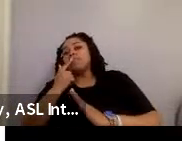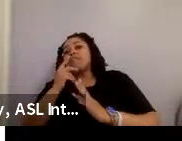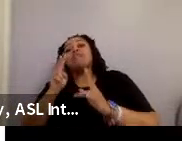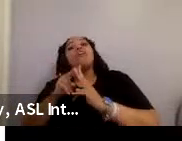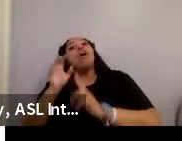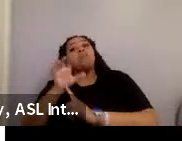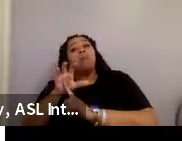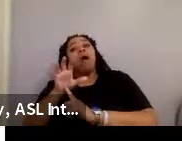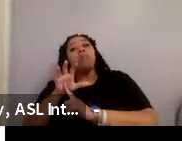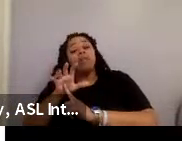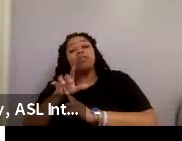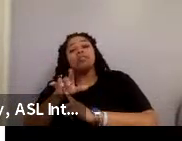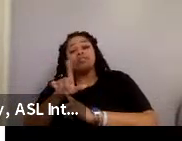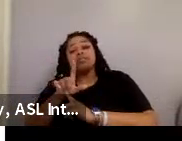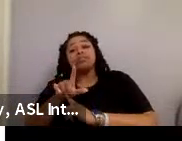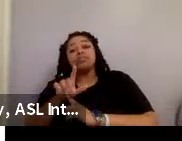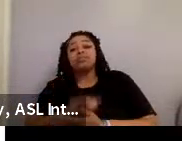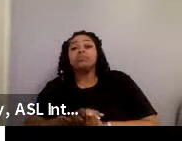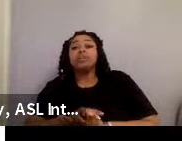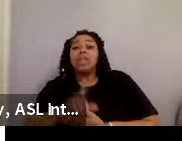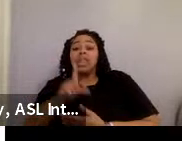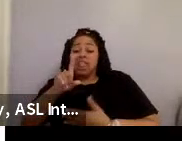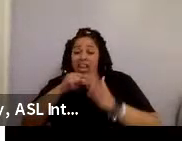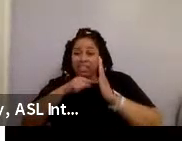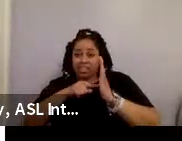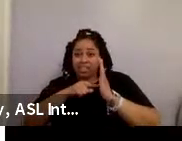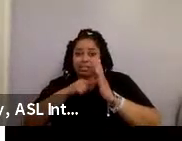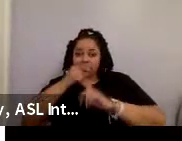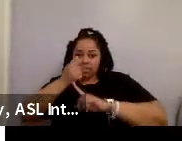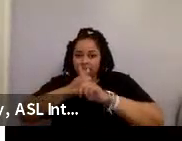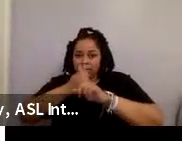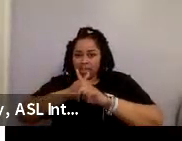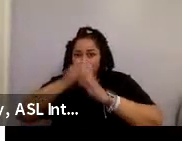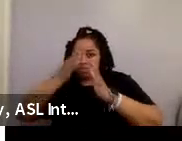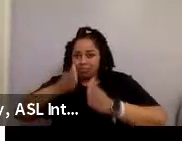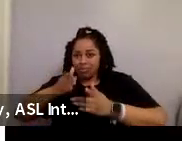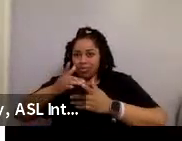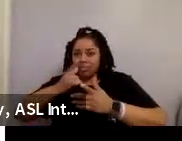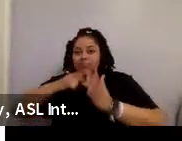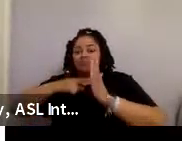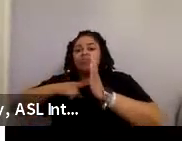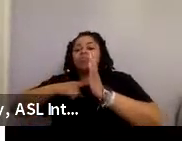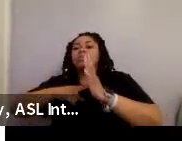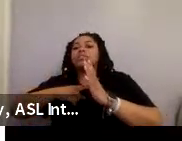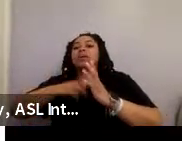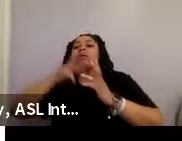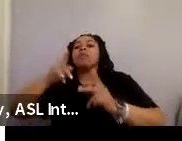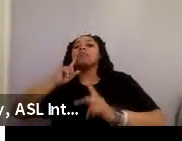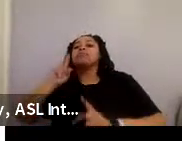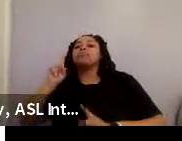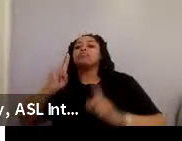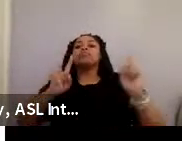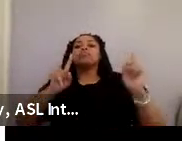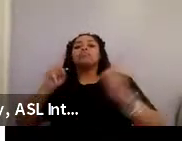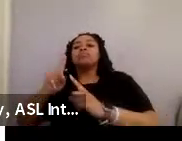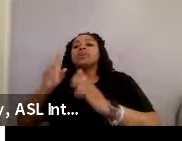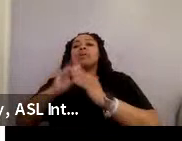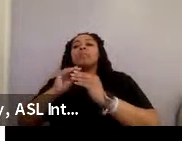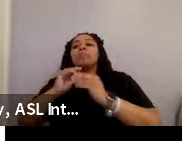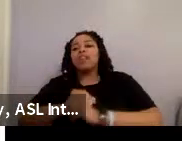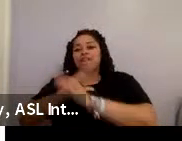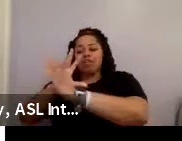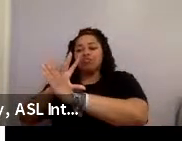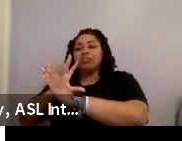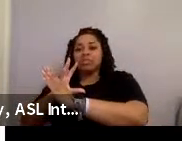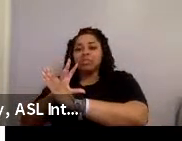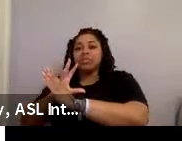popular. And in this example, each avatar represents someone attending the meeting virtually. So